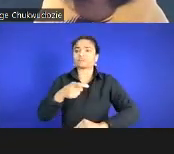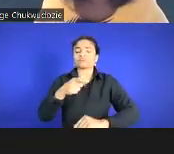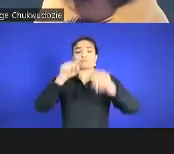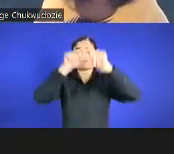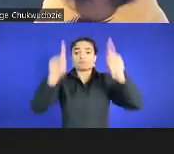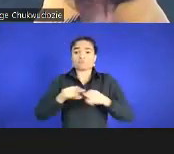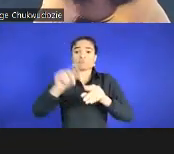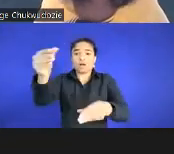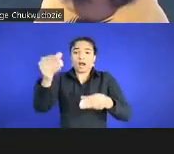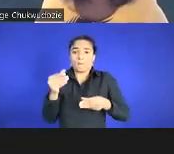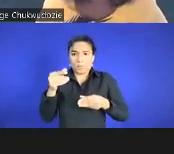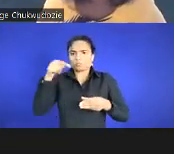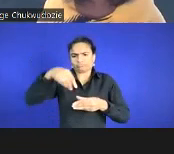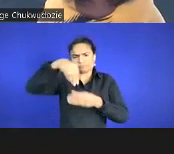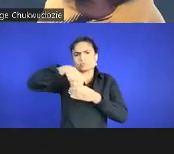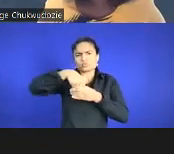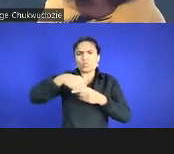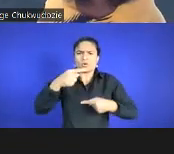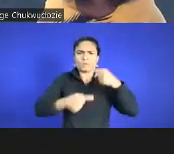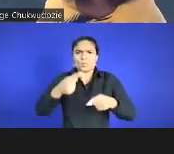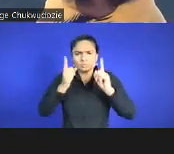a community member to report a case.